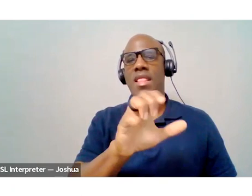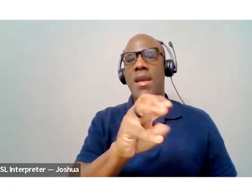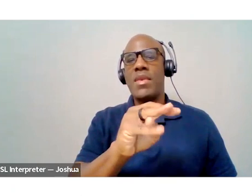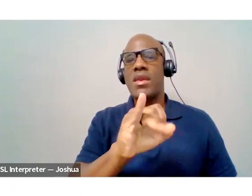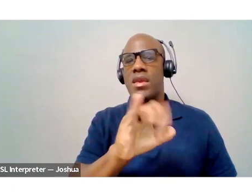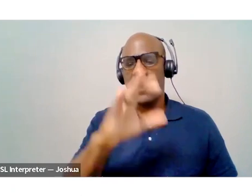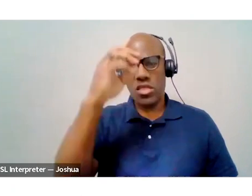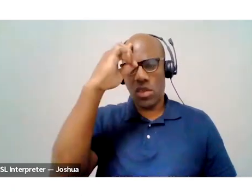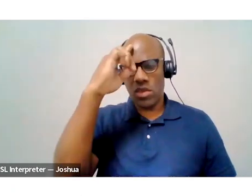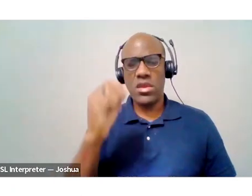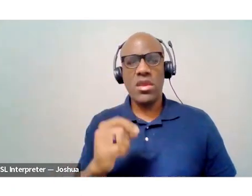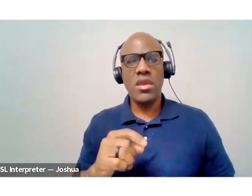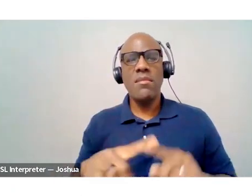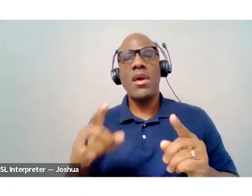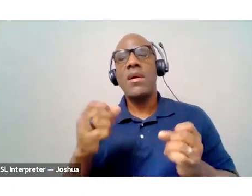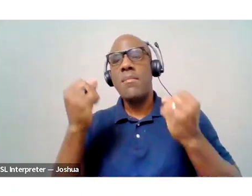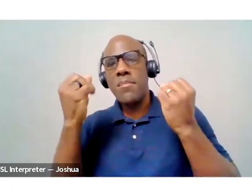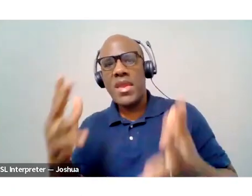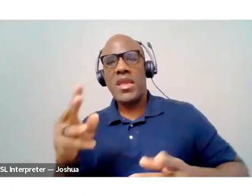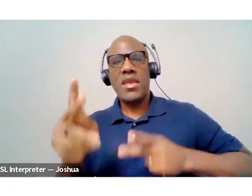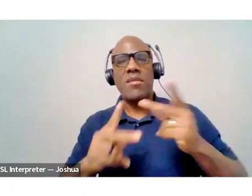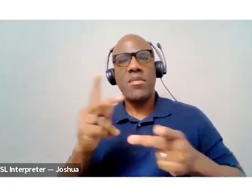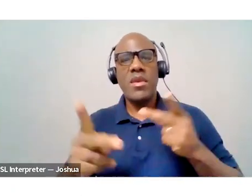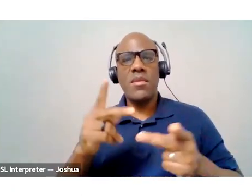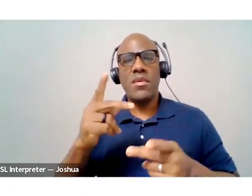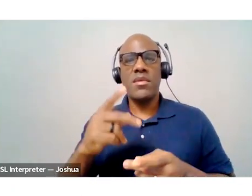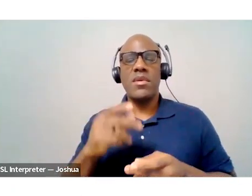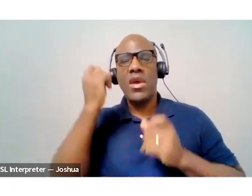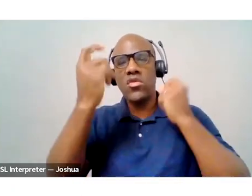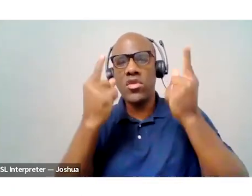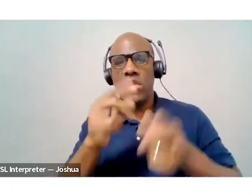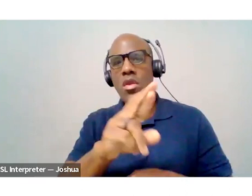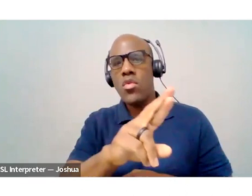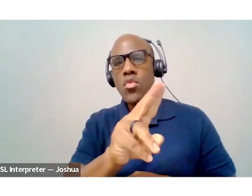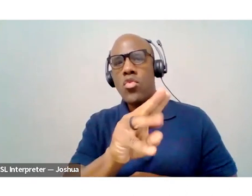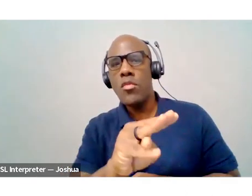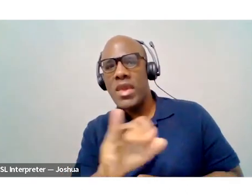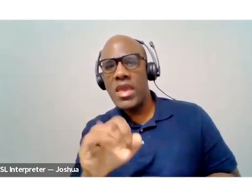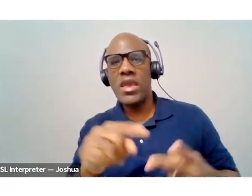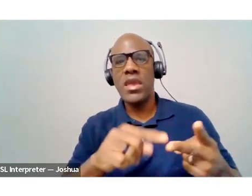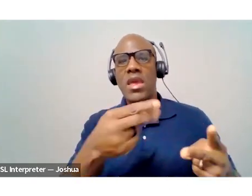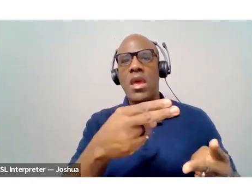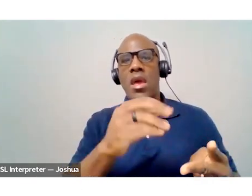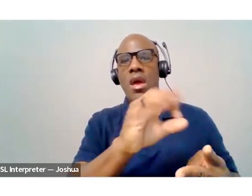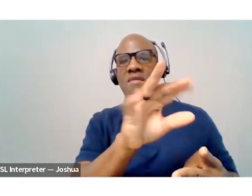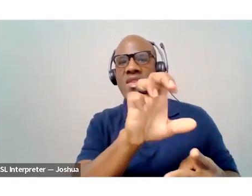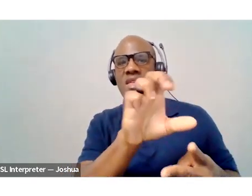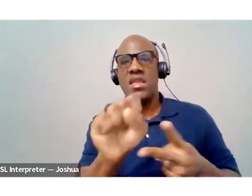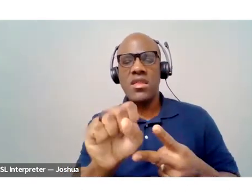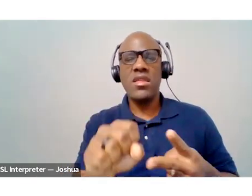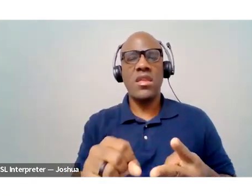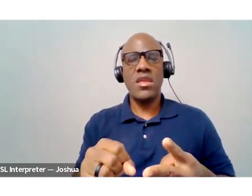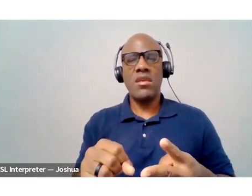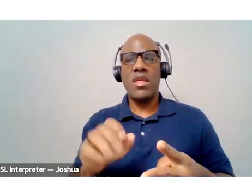for how people understood Rumi or Hafiz was through this new age perennialist